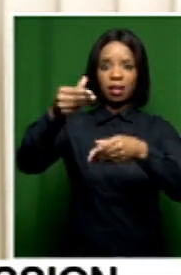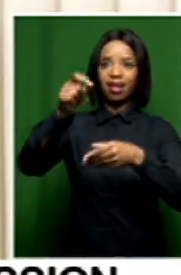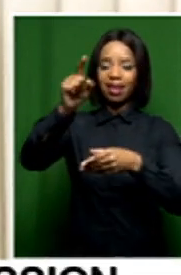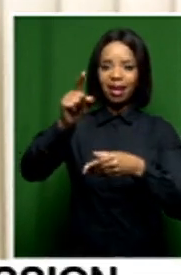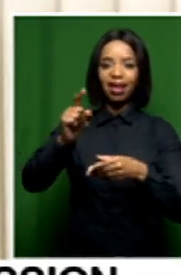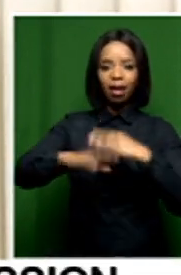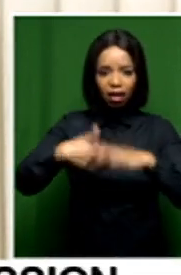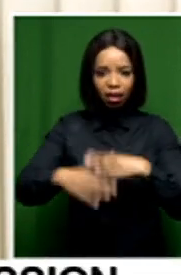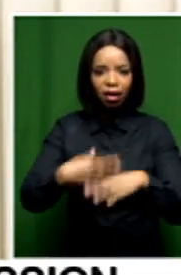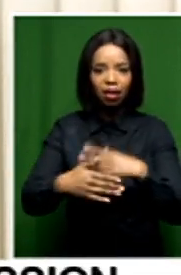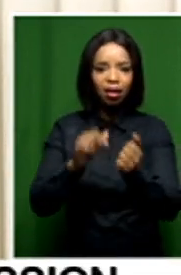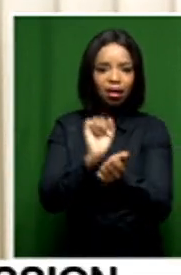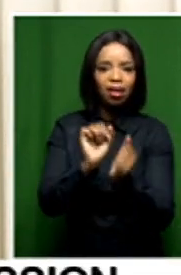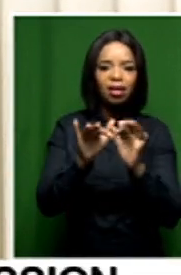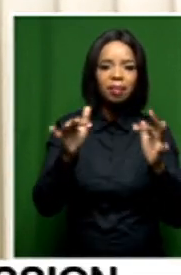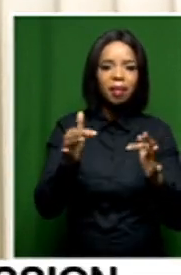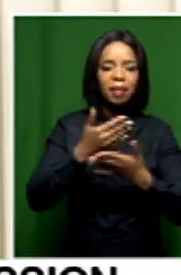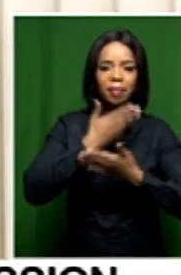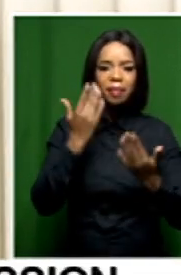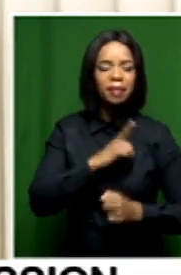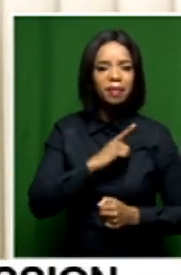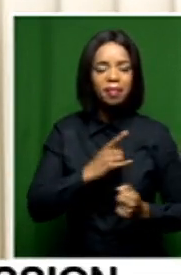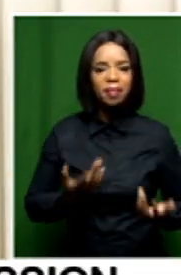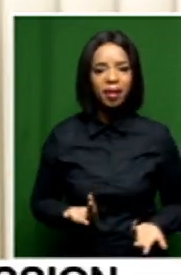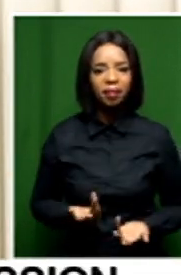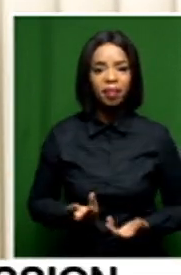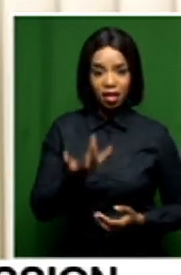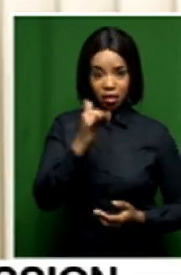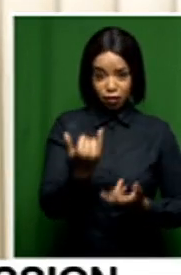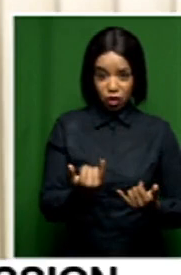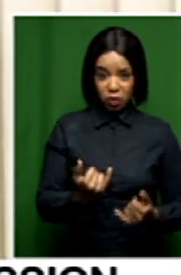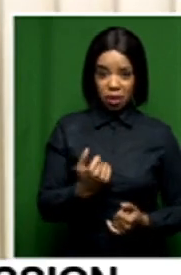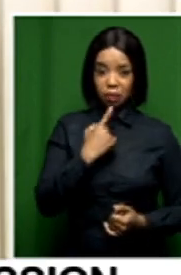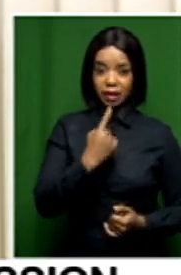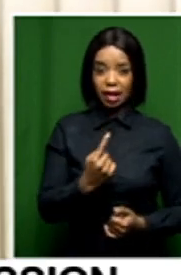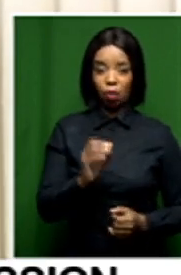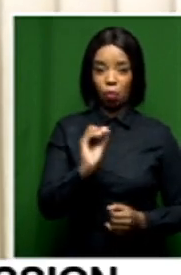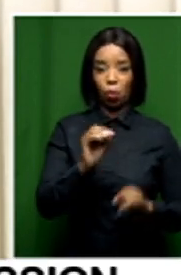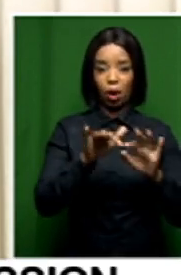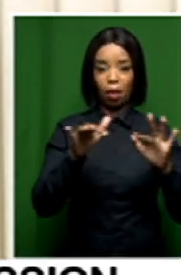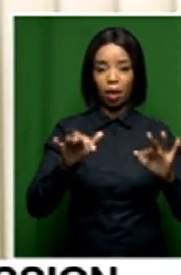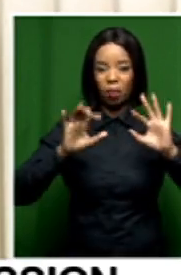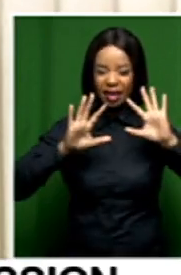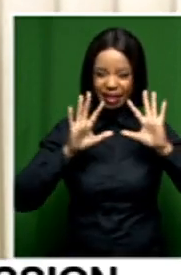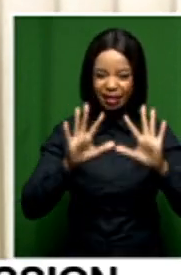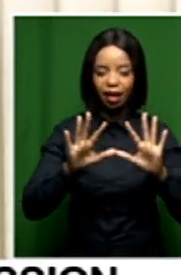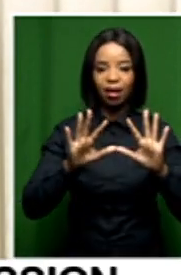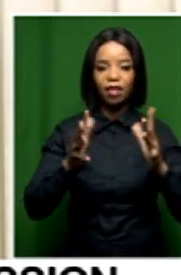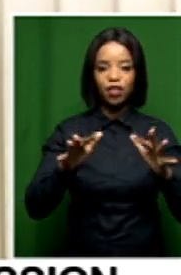finality? If we can stand up today and say, I have 10 individuals that have been arrested, I have an X amount of money that has